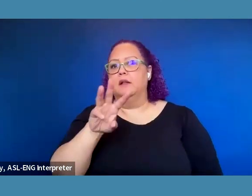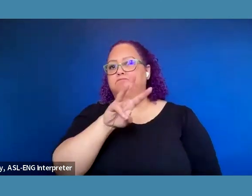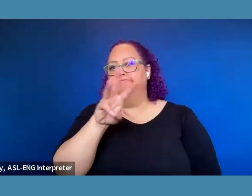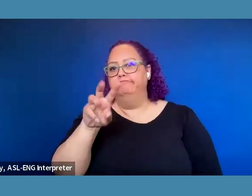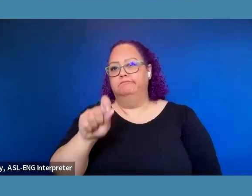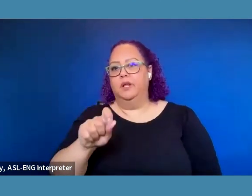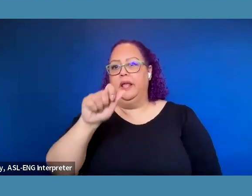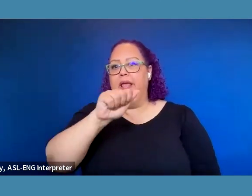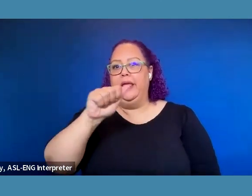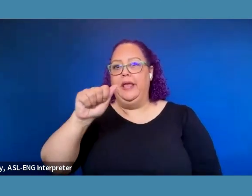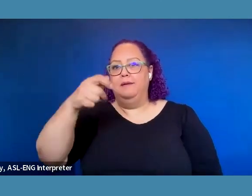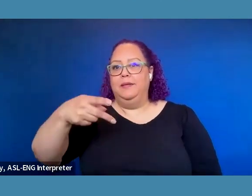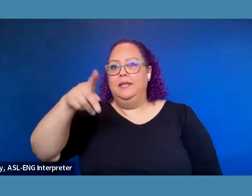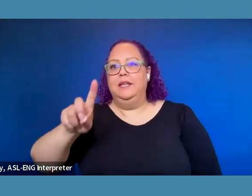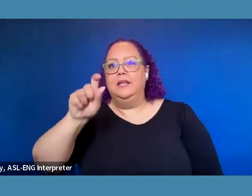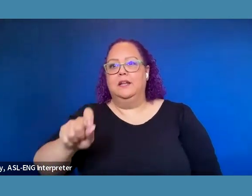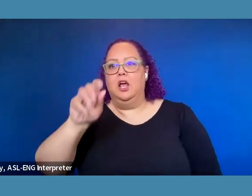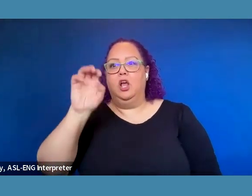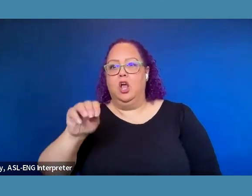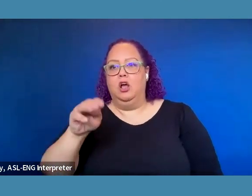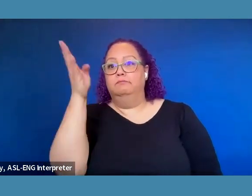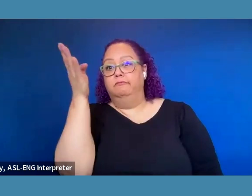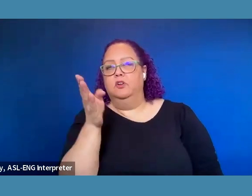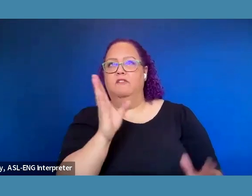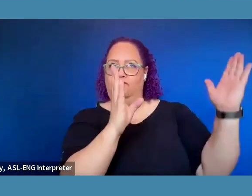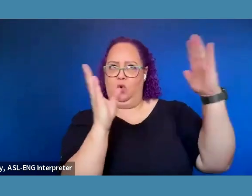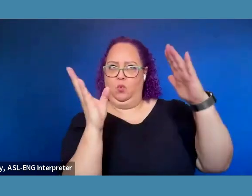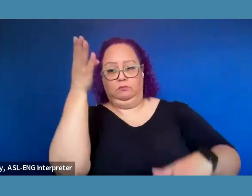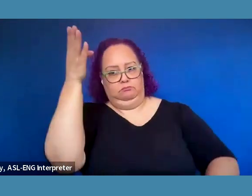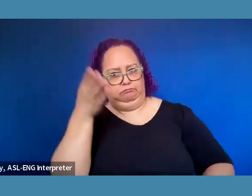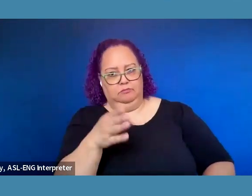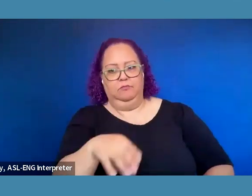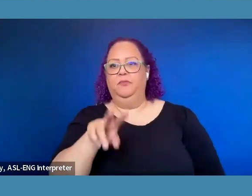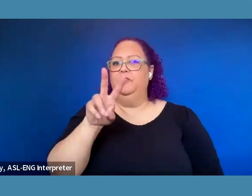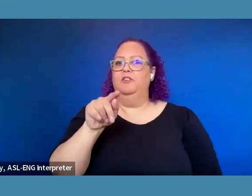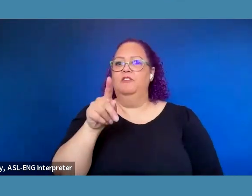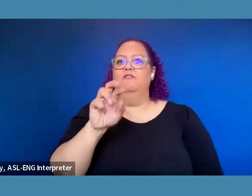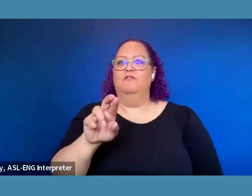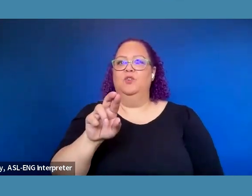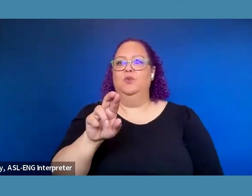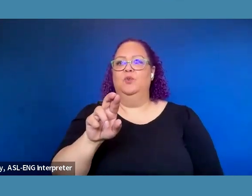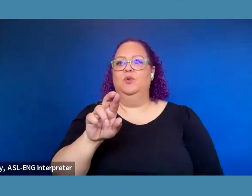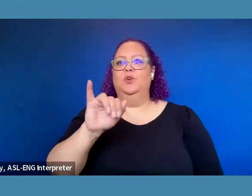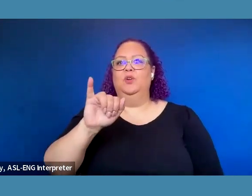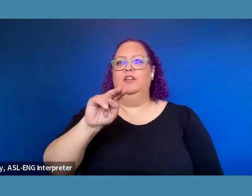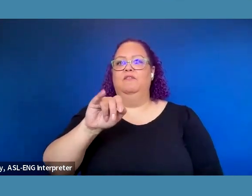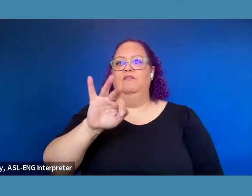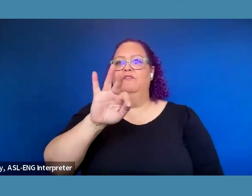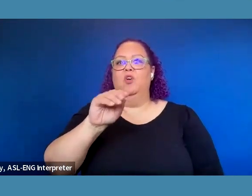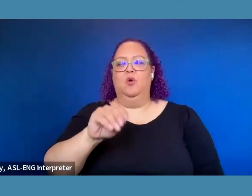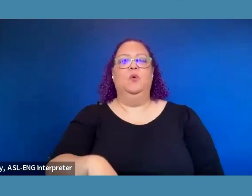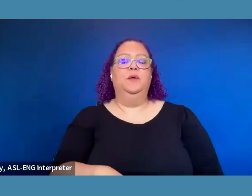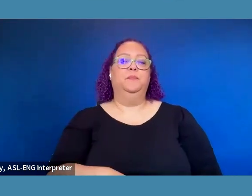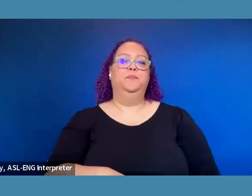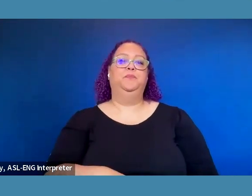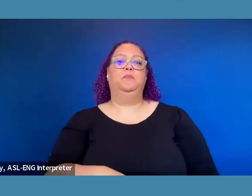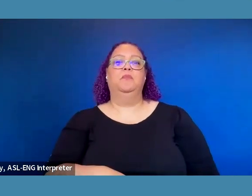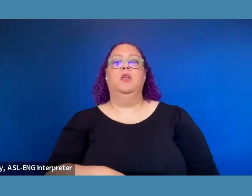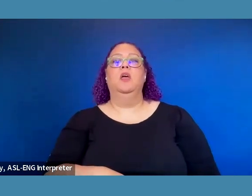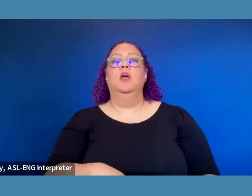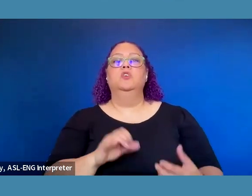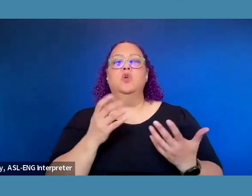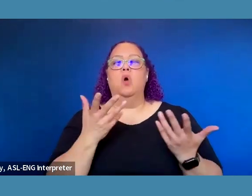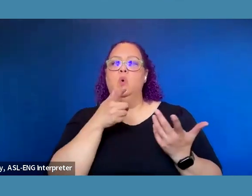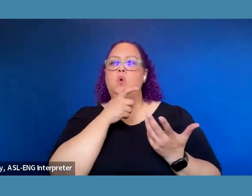our friends at the American Association of People with Disabilities that handle our